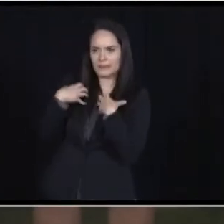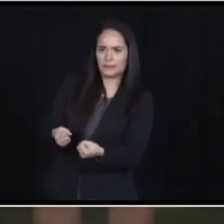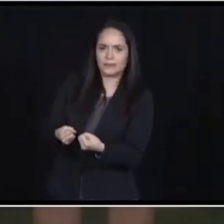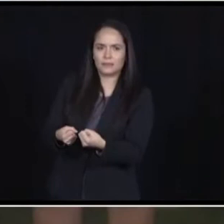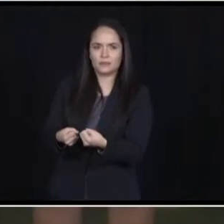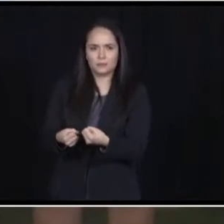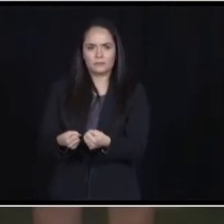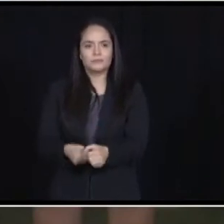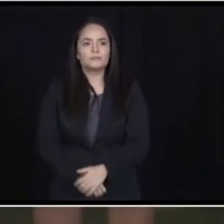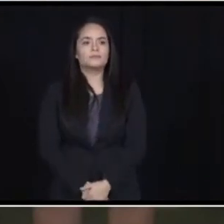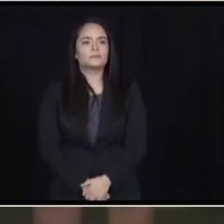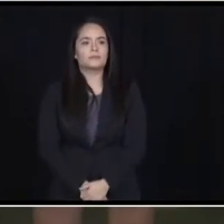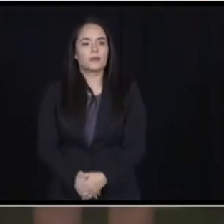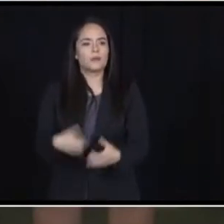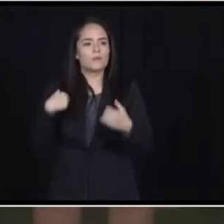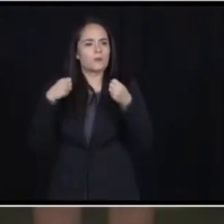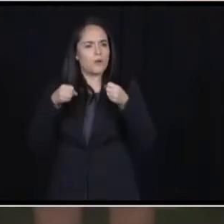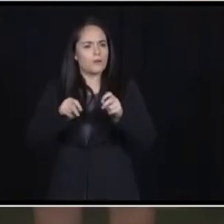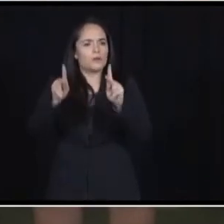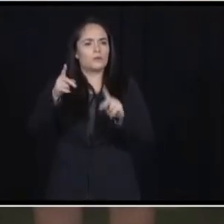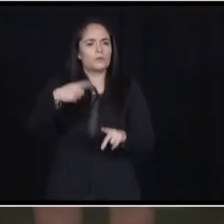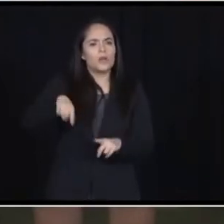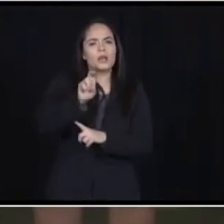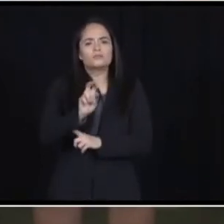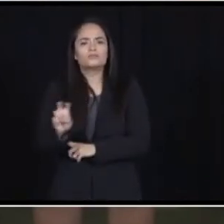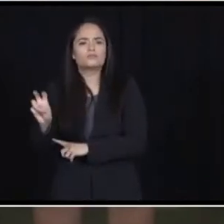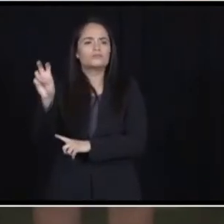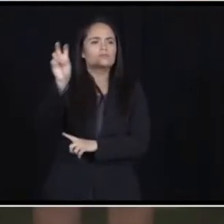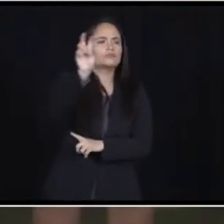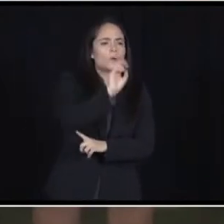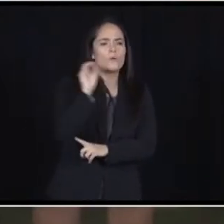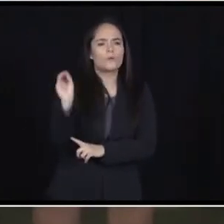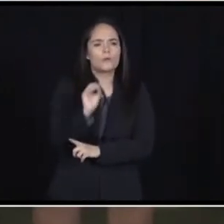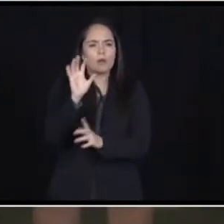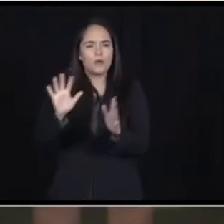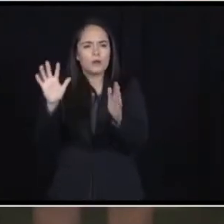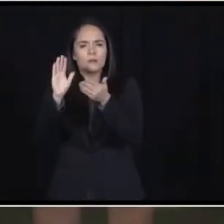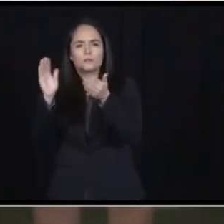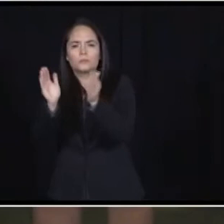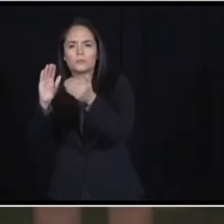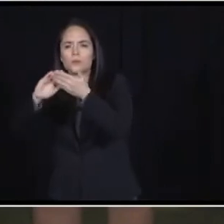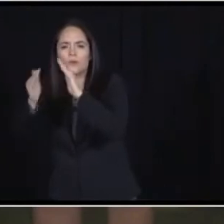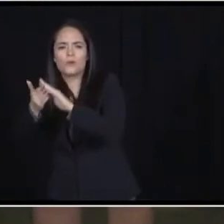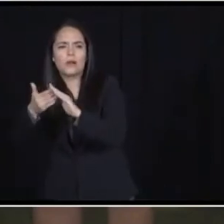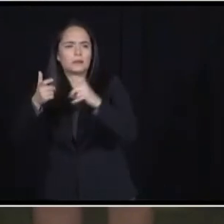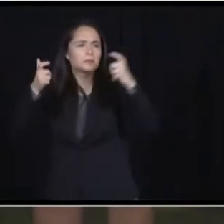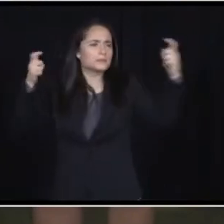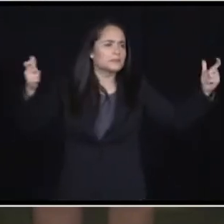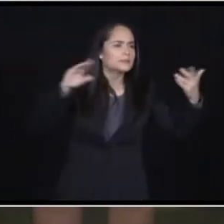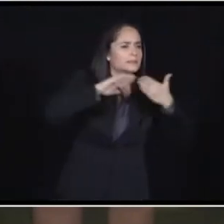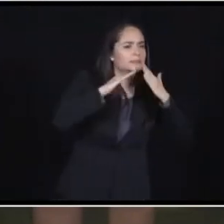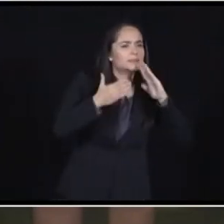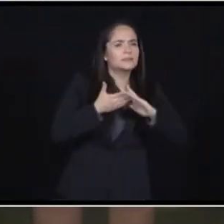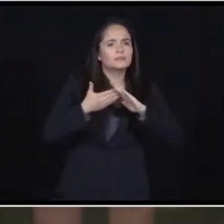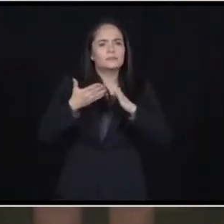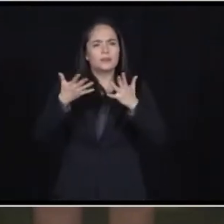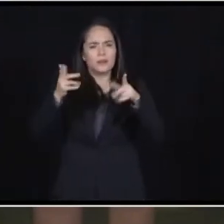tour most of the province, from remote communities to the rural communities, and of course the different communities